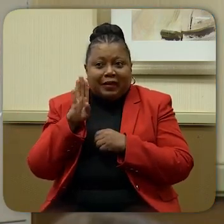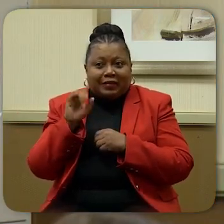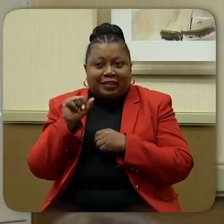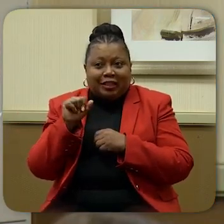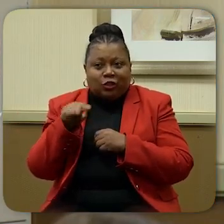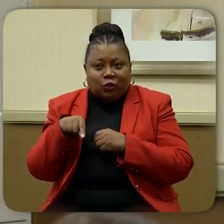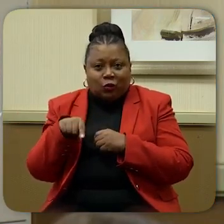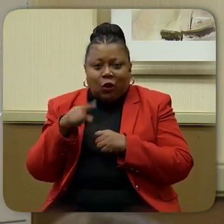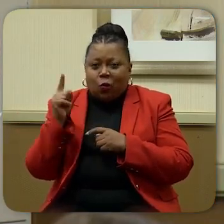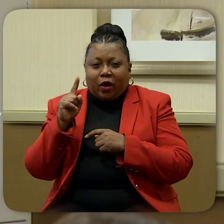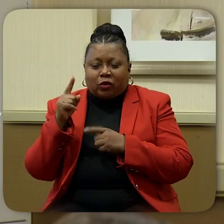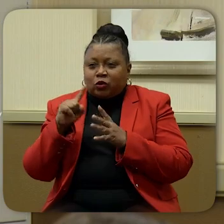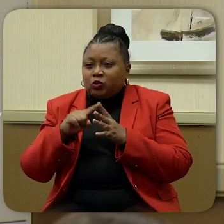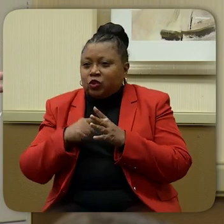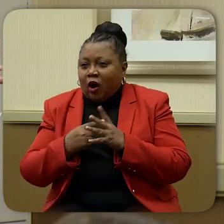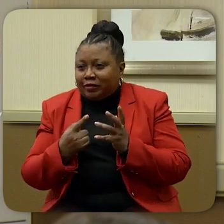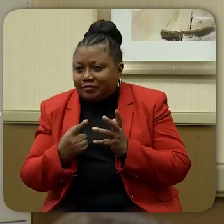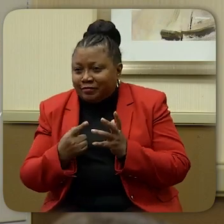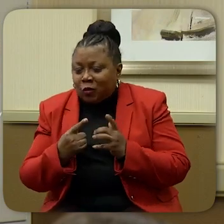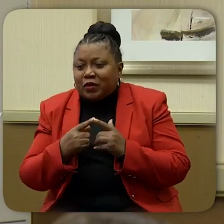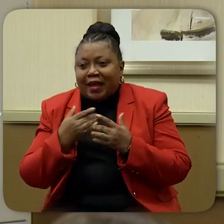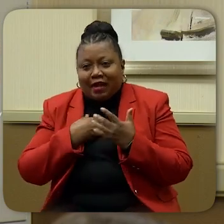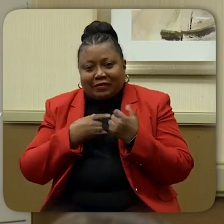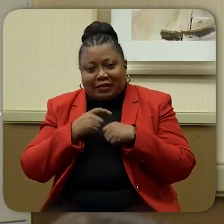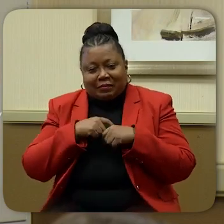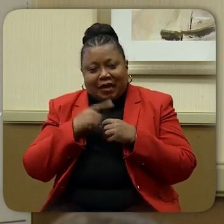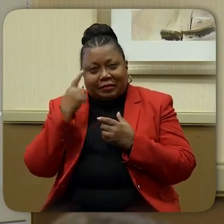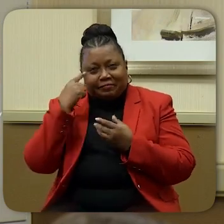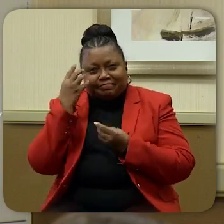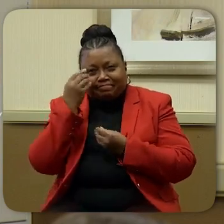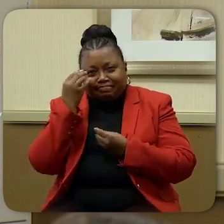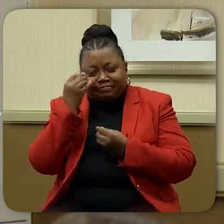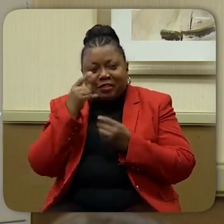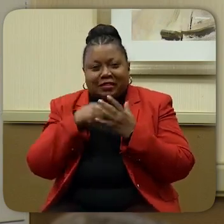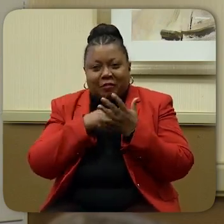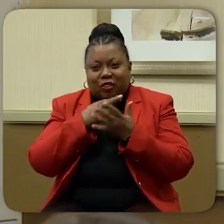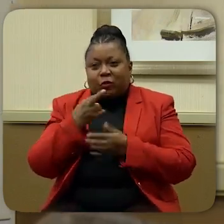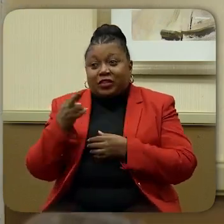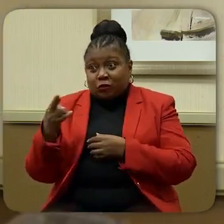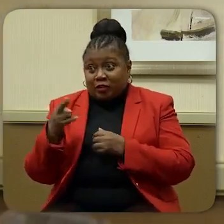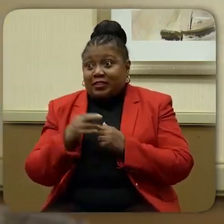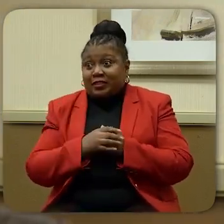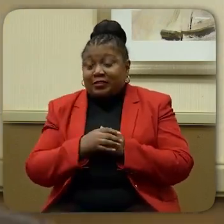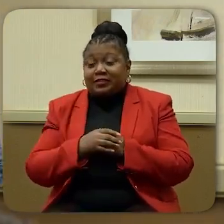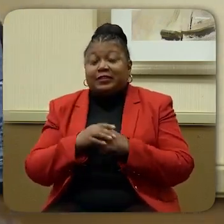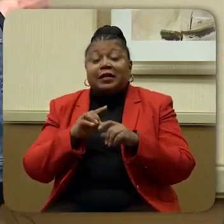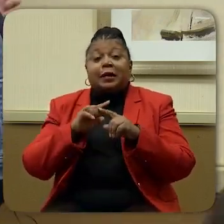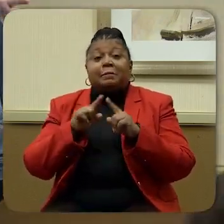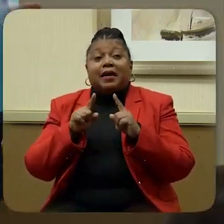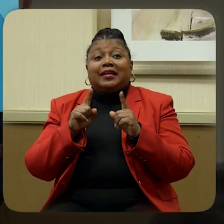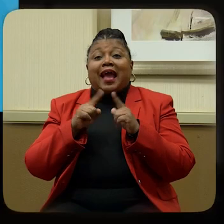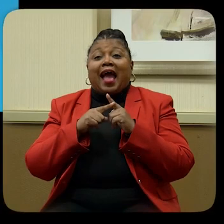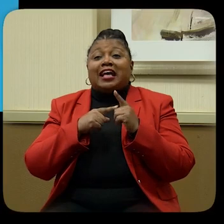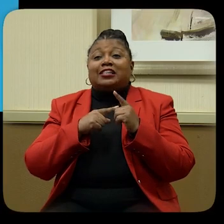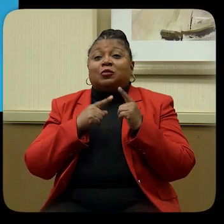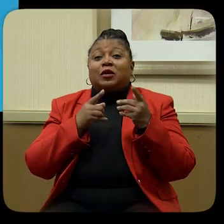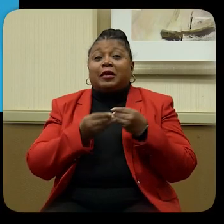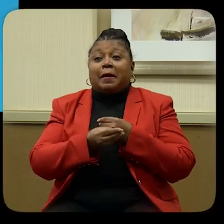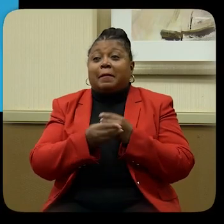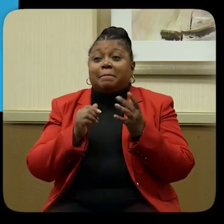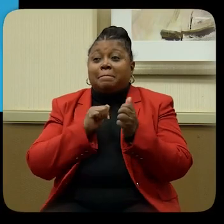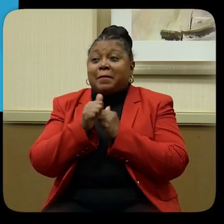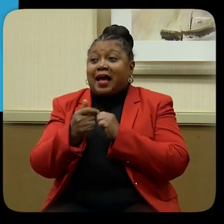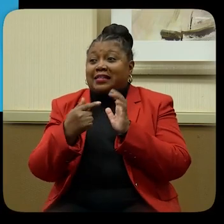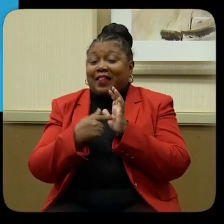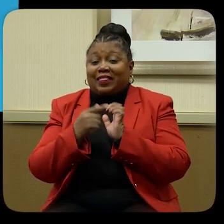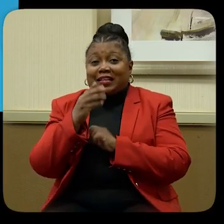folks, where might you begin? So we're going to have some time to dig through some of the resources. But as we were passing this